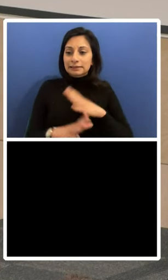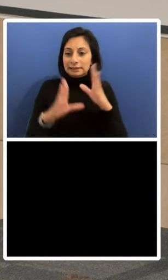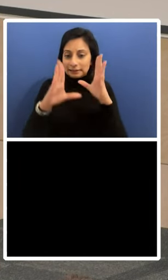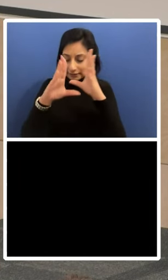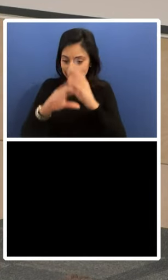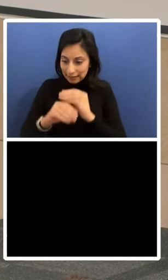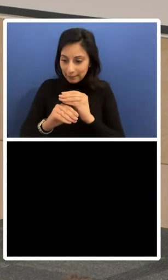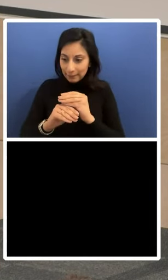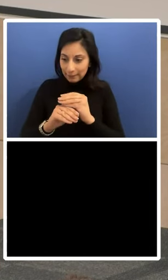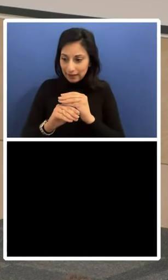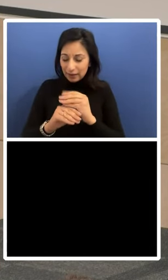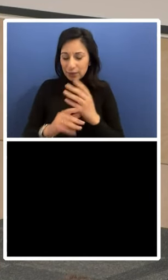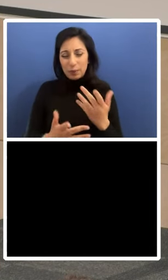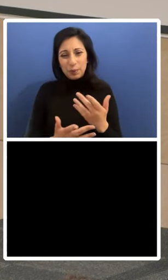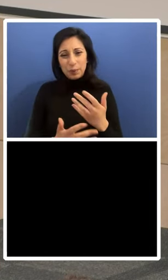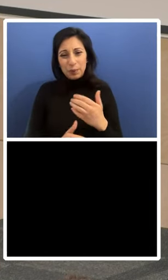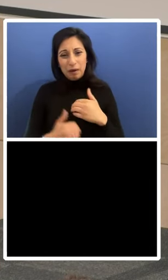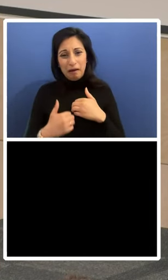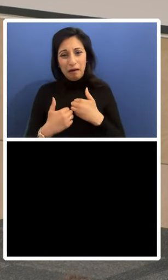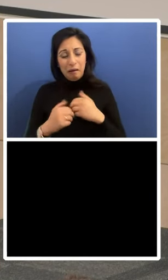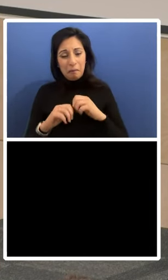Mm. Because you see, like,